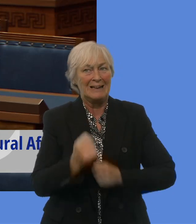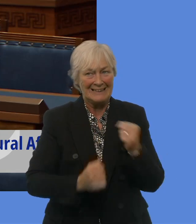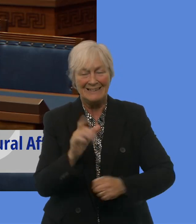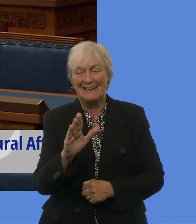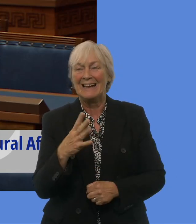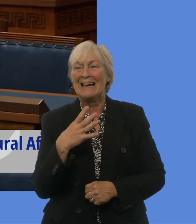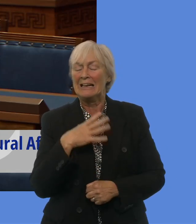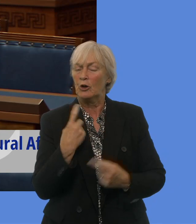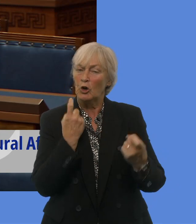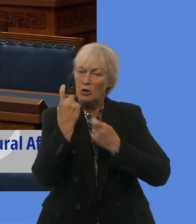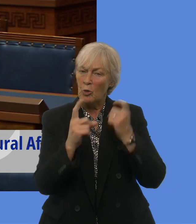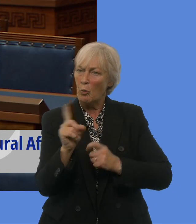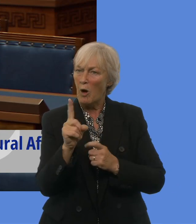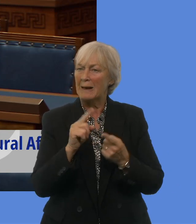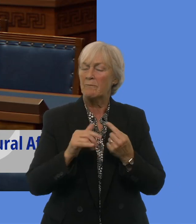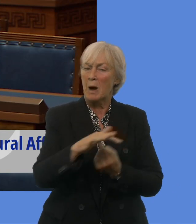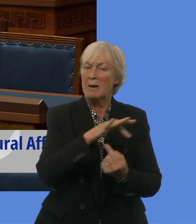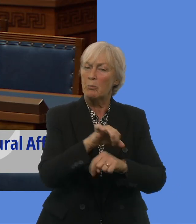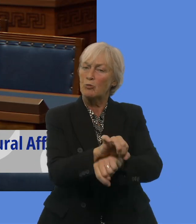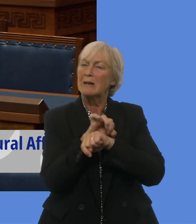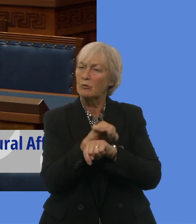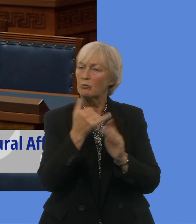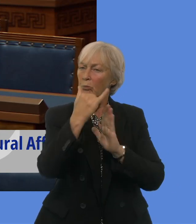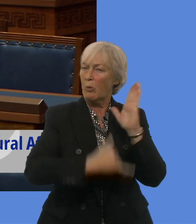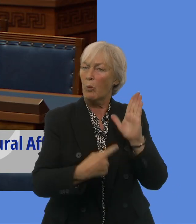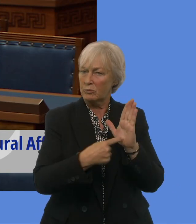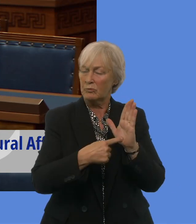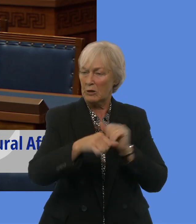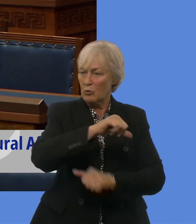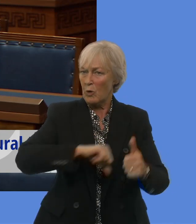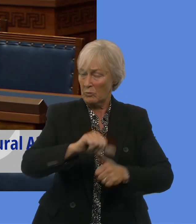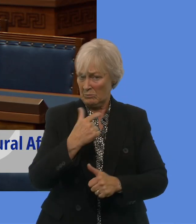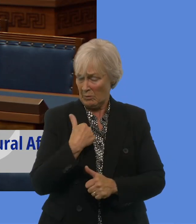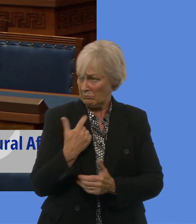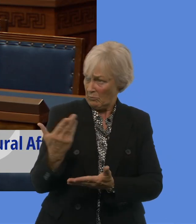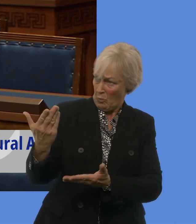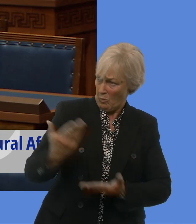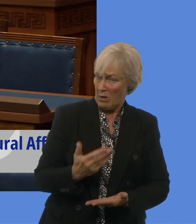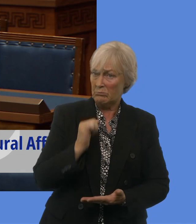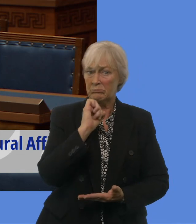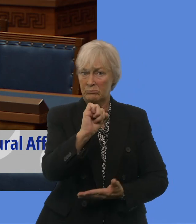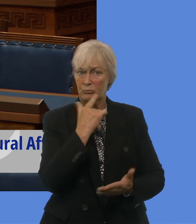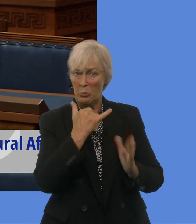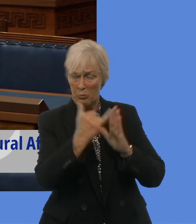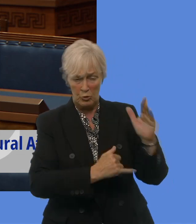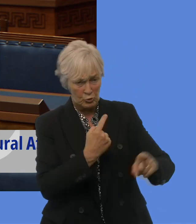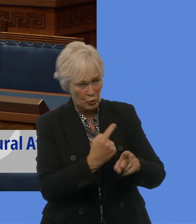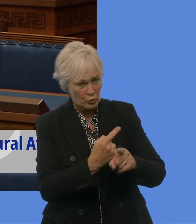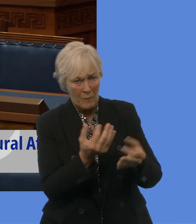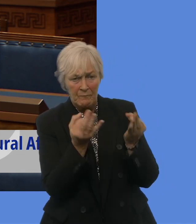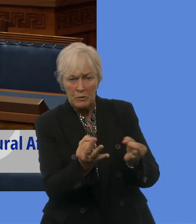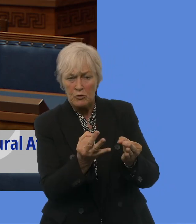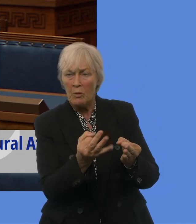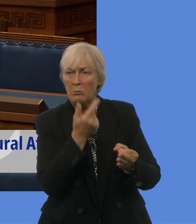is be conscious of the Office of Environmental Protection report around this. I found that a very welcome report. I was speaking to officials last week, and they're